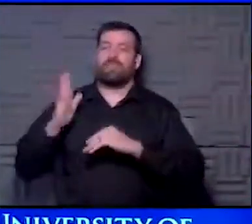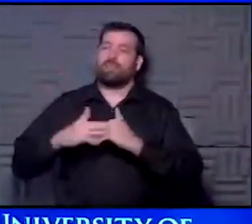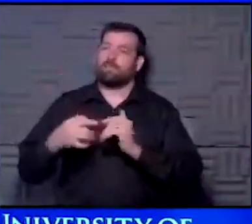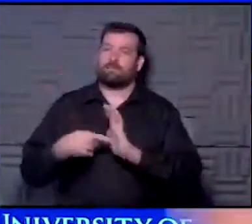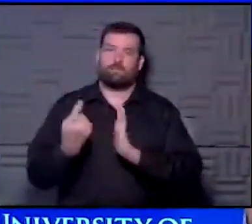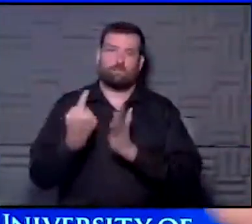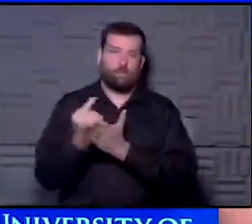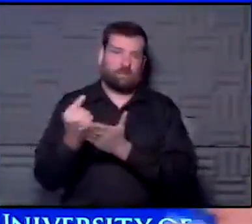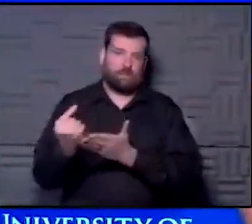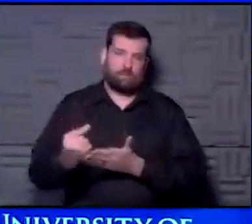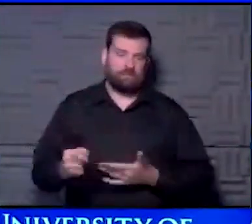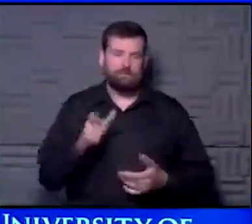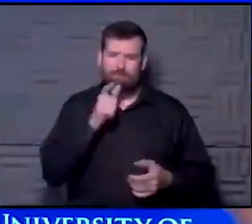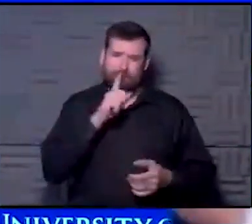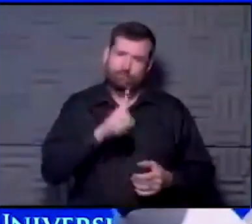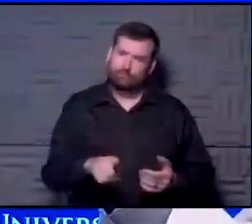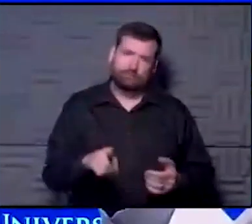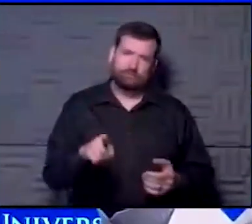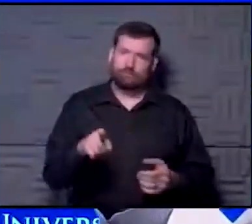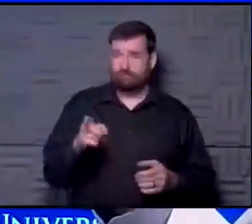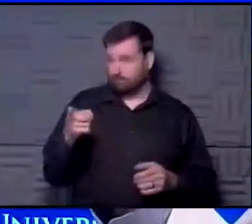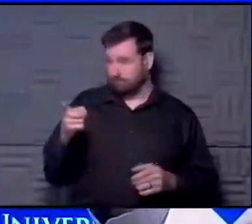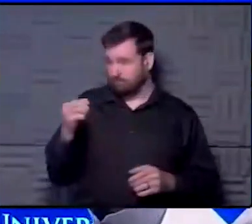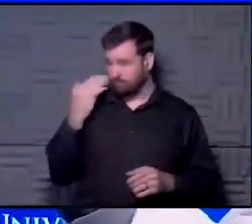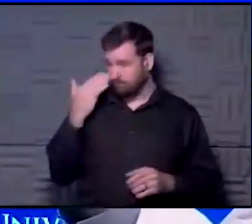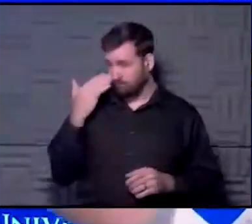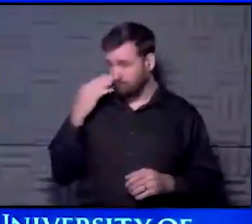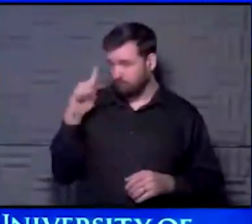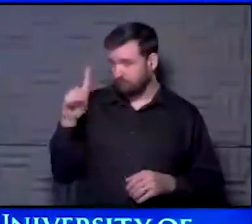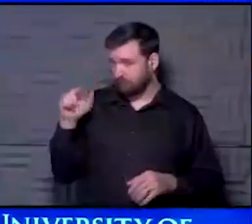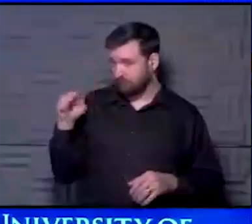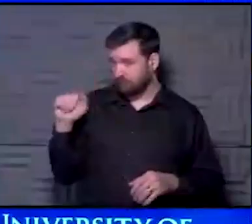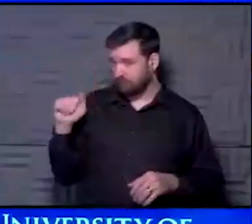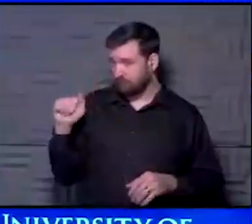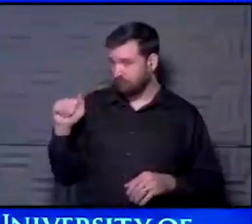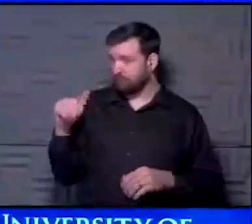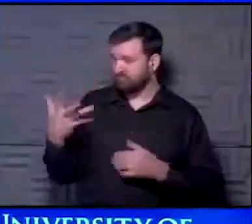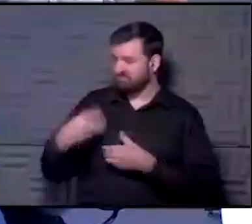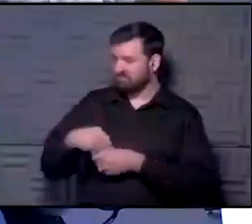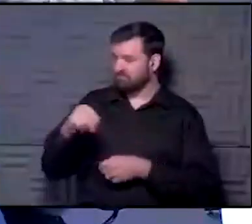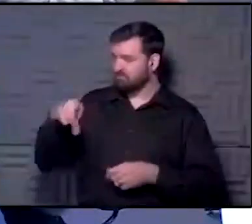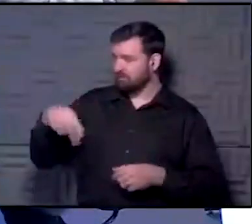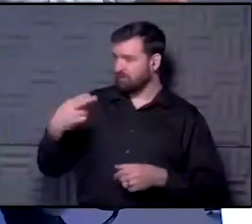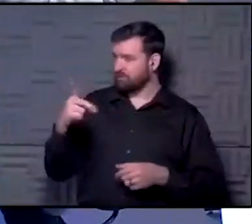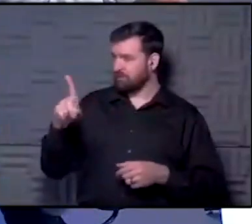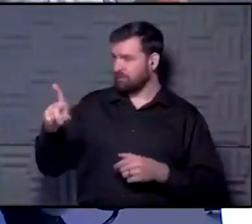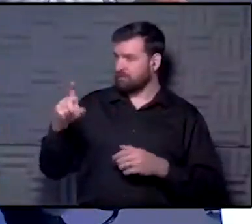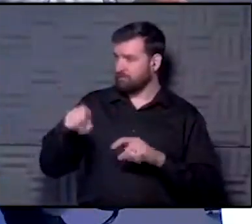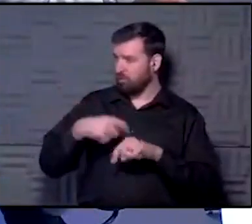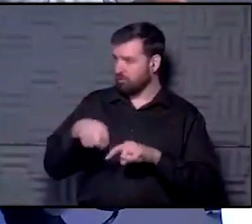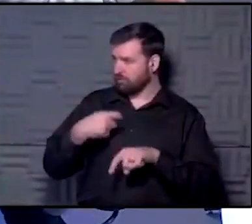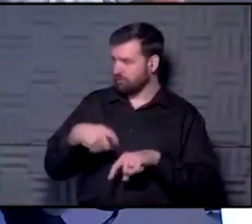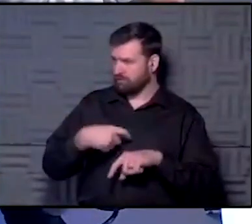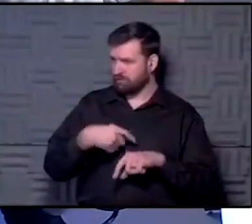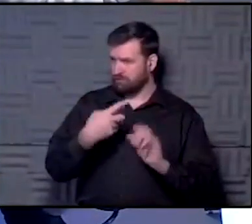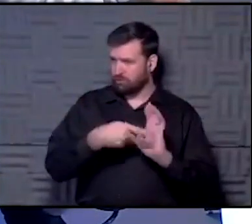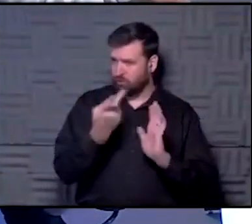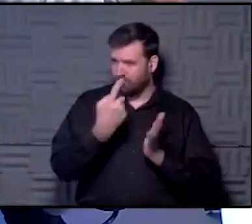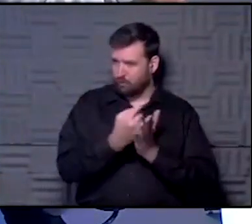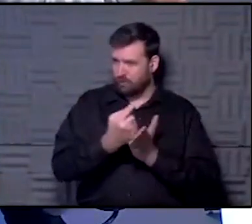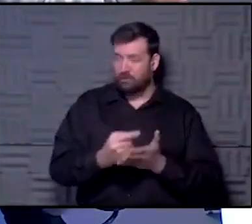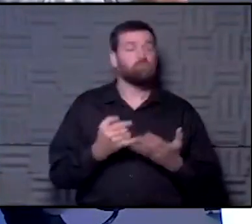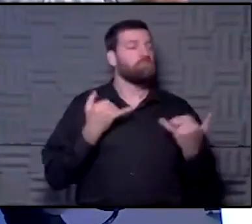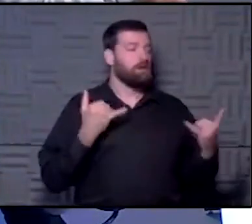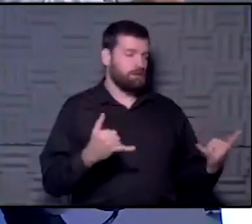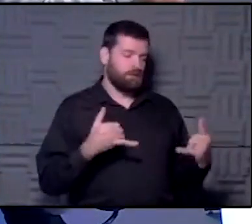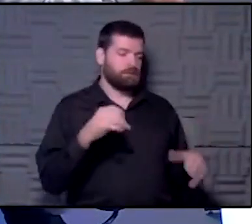don't think, I'm not sure. I would have to go. You probably know better than I do. You're on the PHP calls. Aren't they trying to get the twice a week and maybe more frequent? I think that at